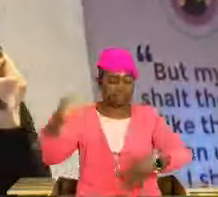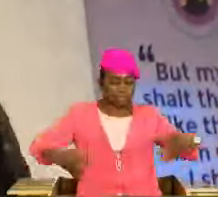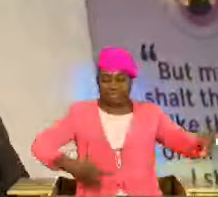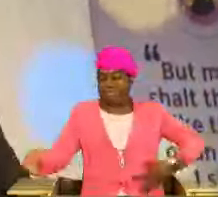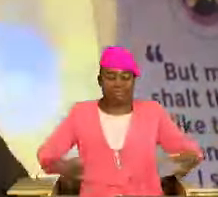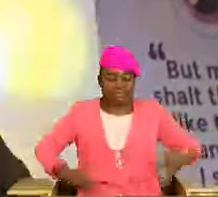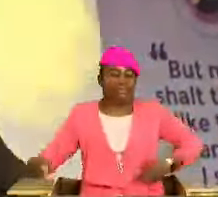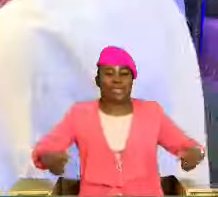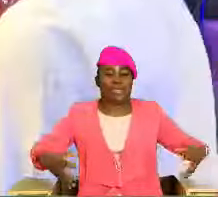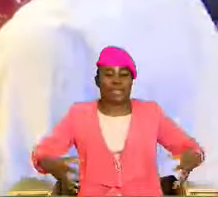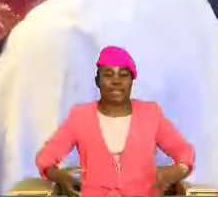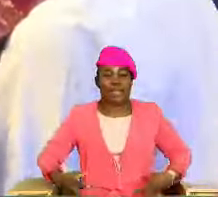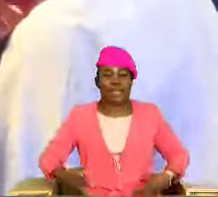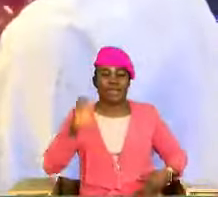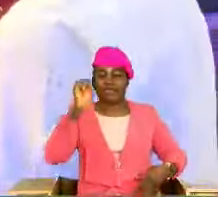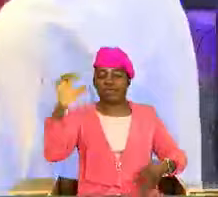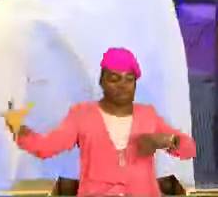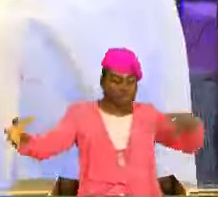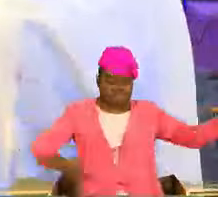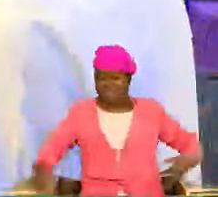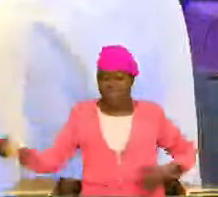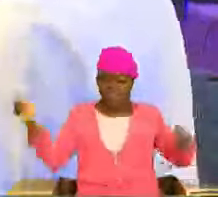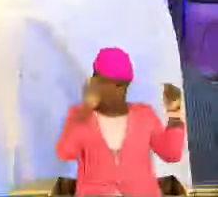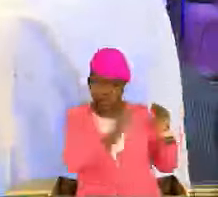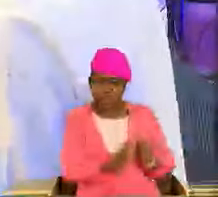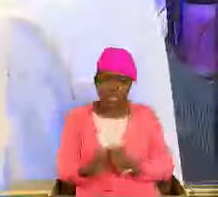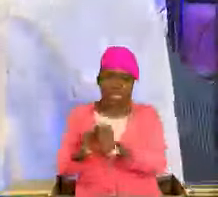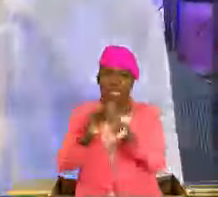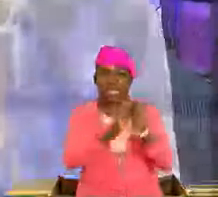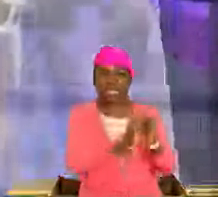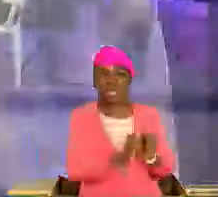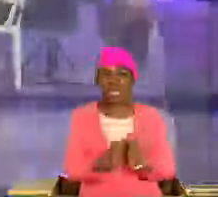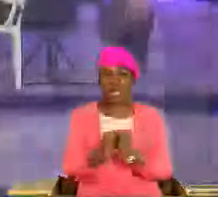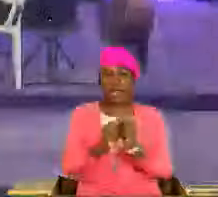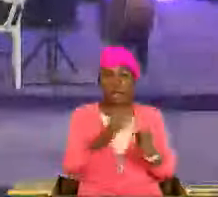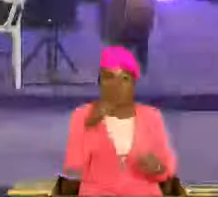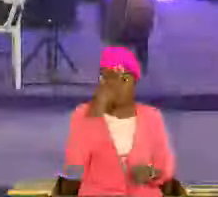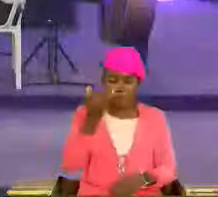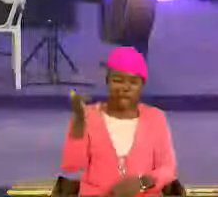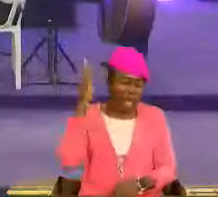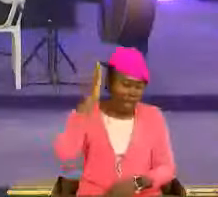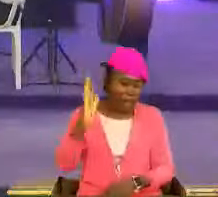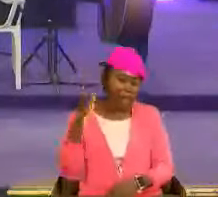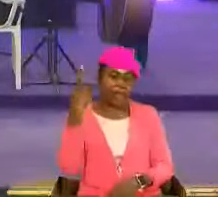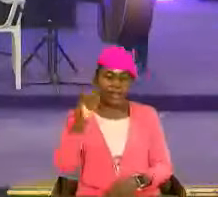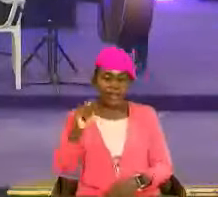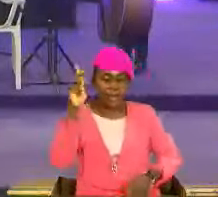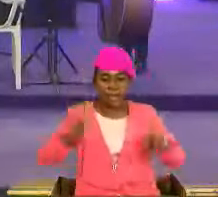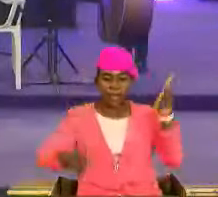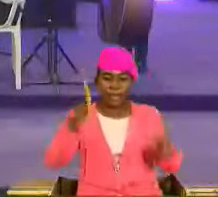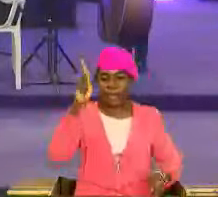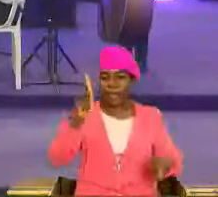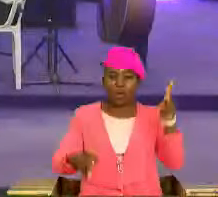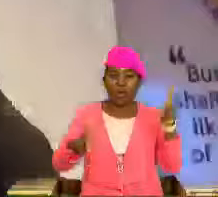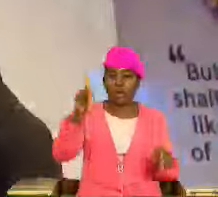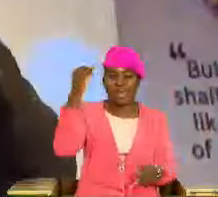together soly together and why do the